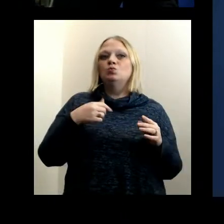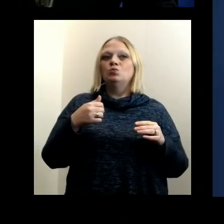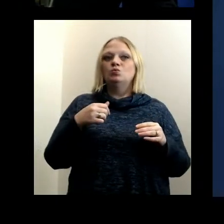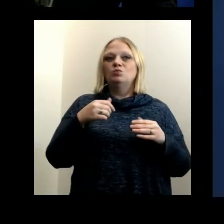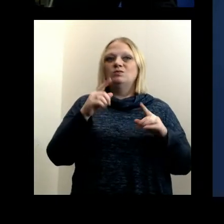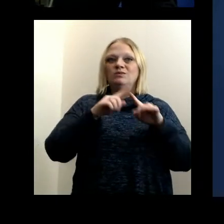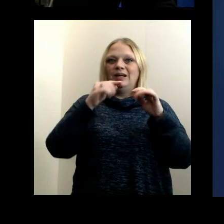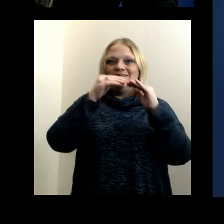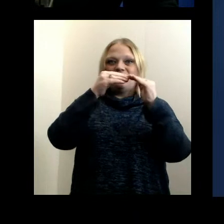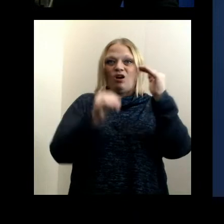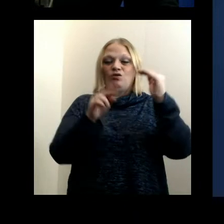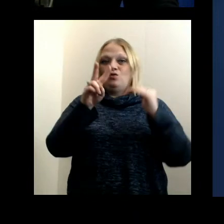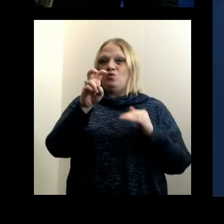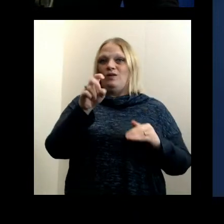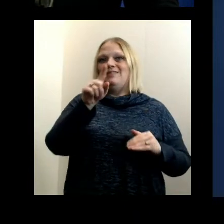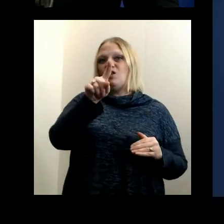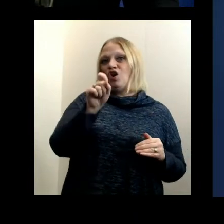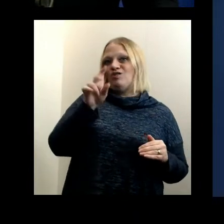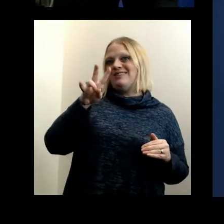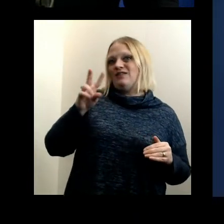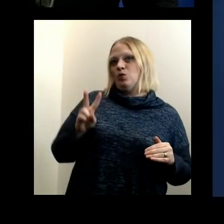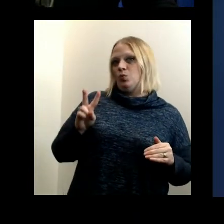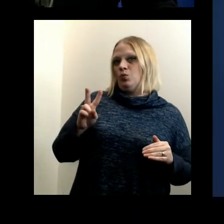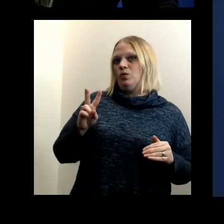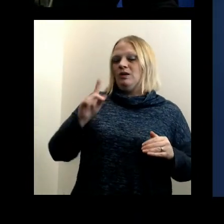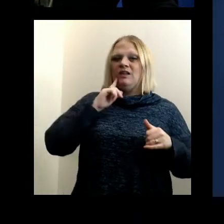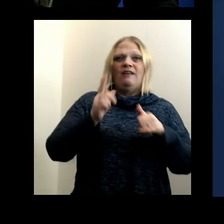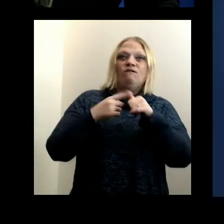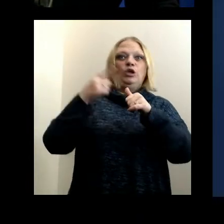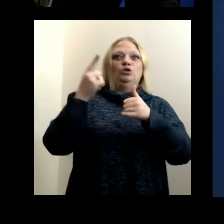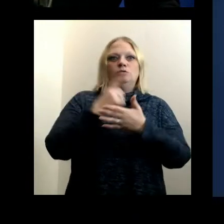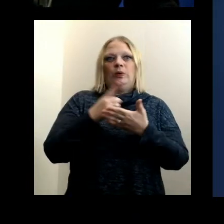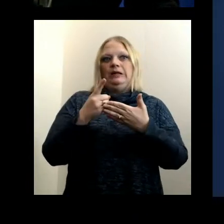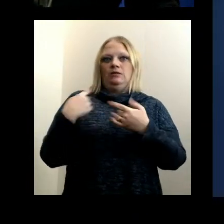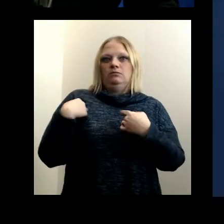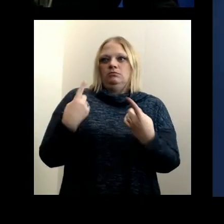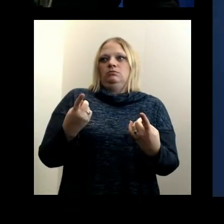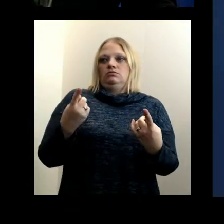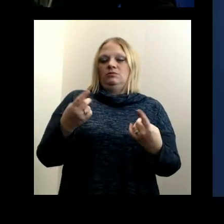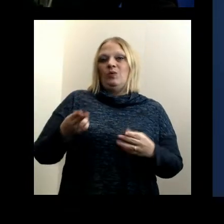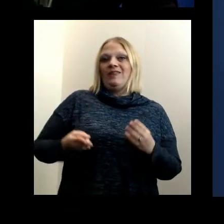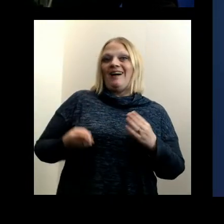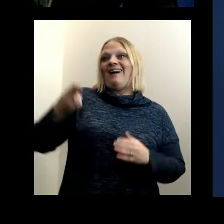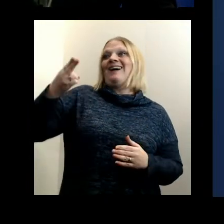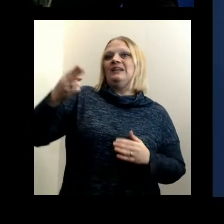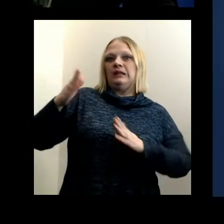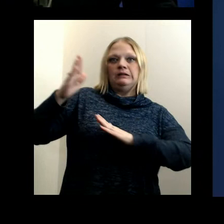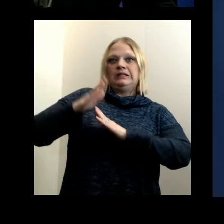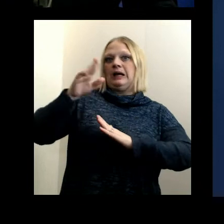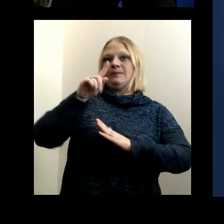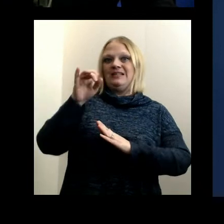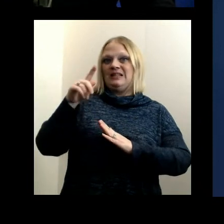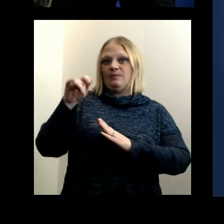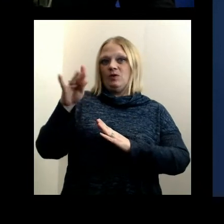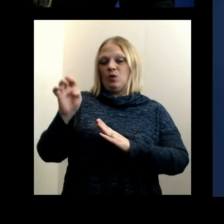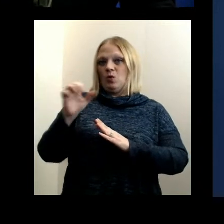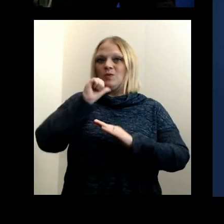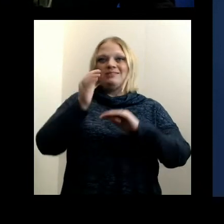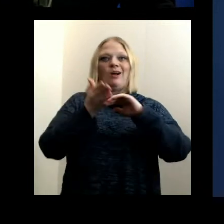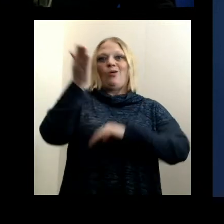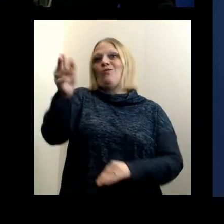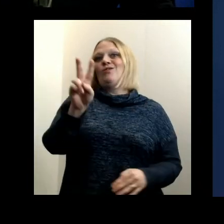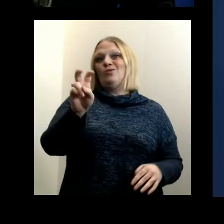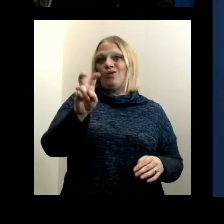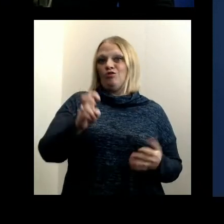200. 172. It's the first week in a while where the highest zip code area did not have over 200